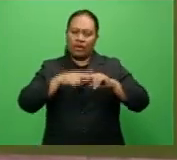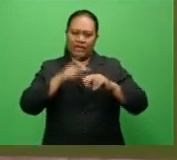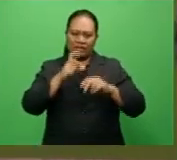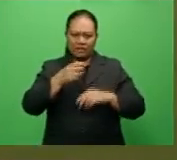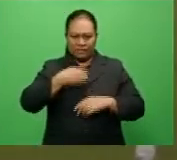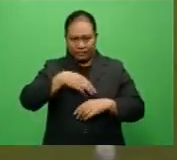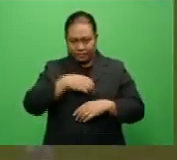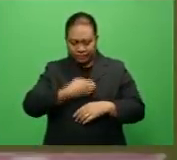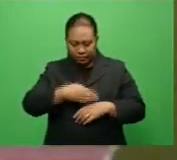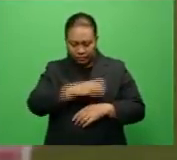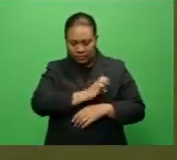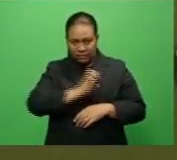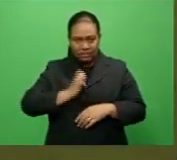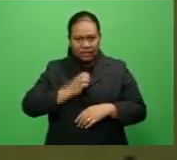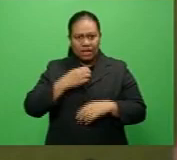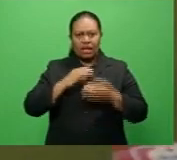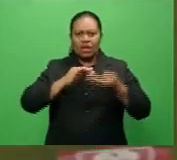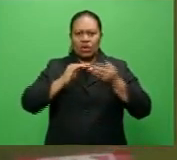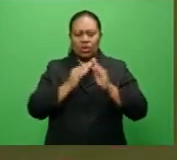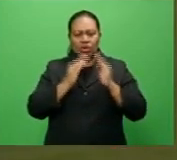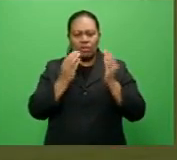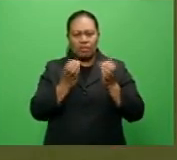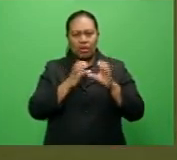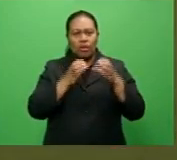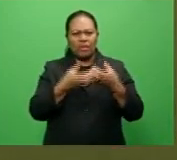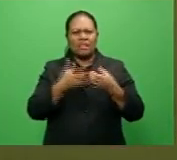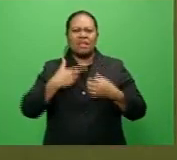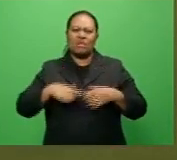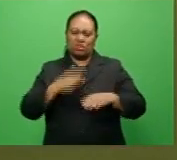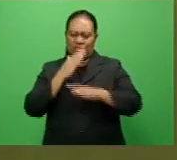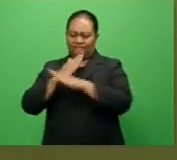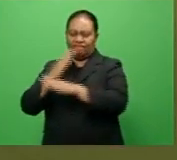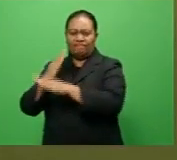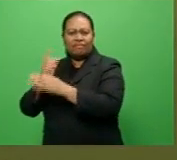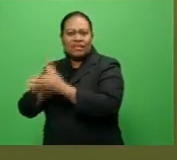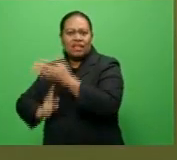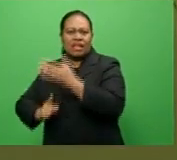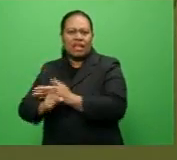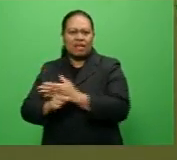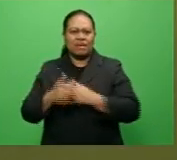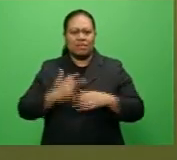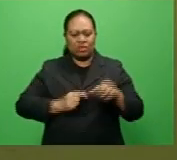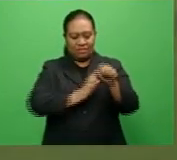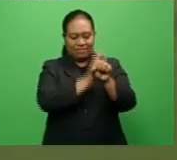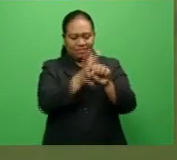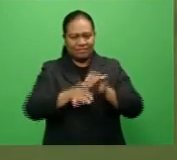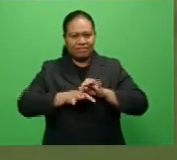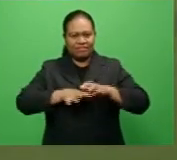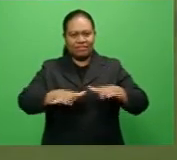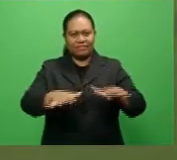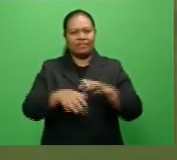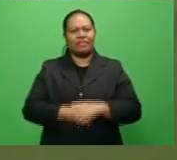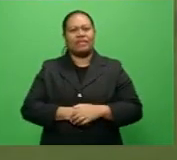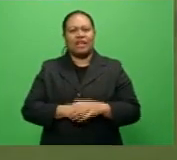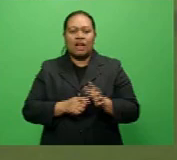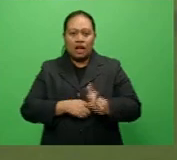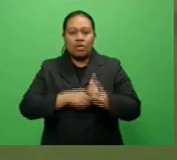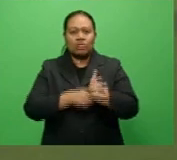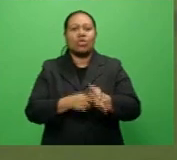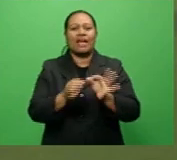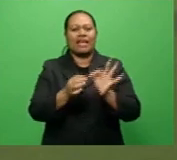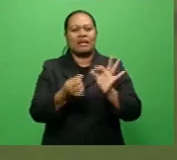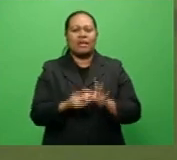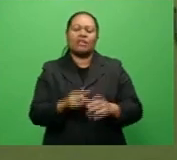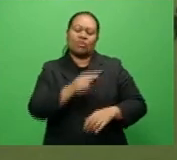has agreed to cancel it due to the border and travel restrictions caused by the coronavirus pandemic. Lautoka and Ba had qualified